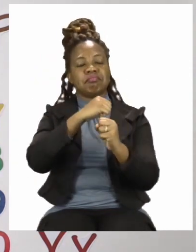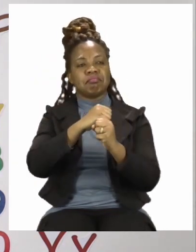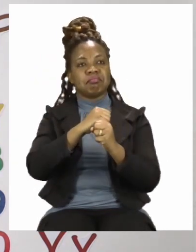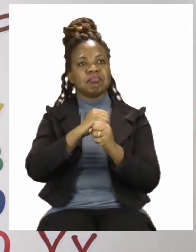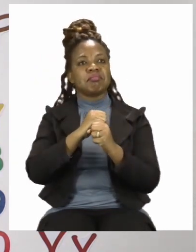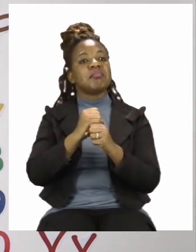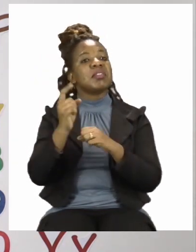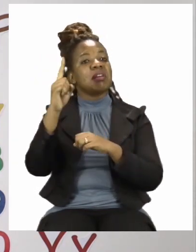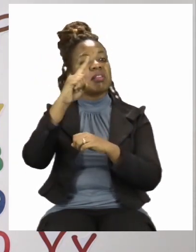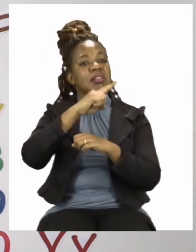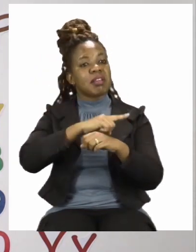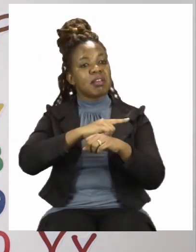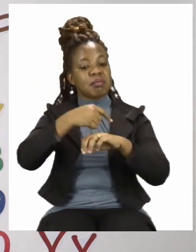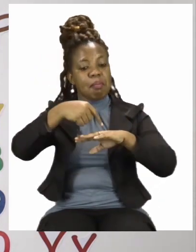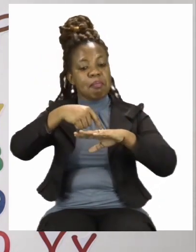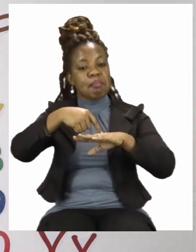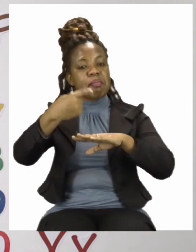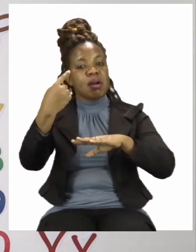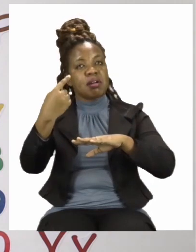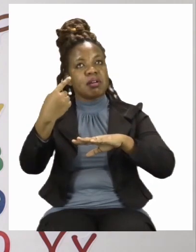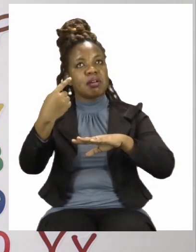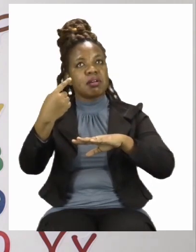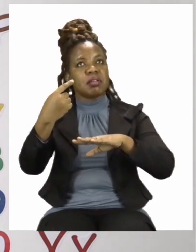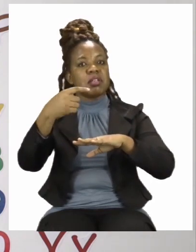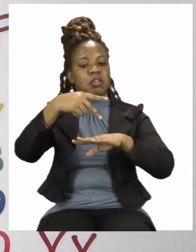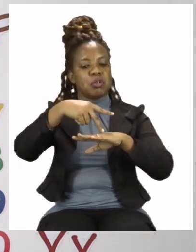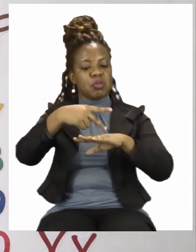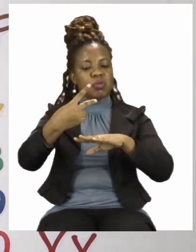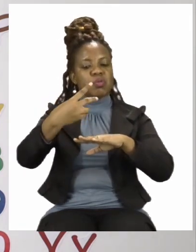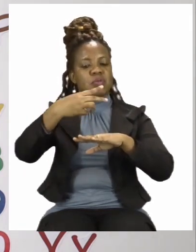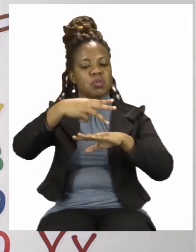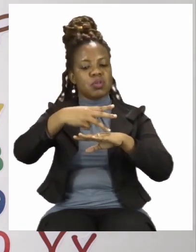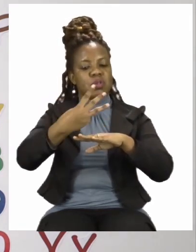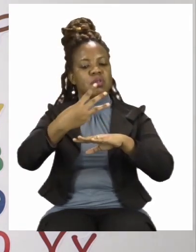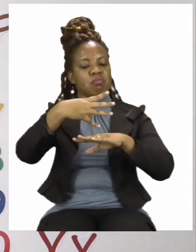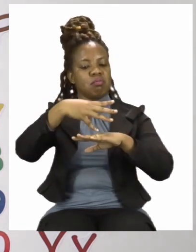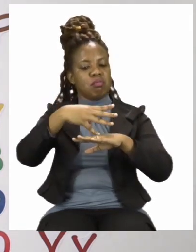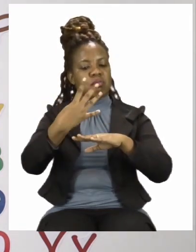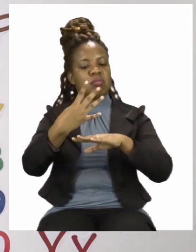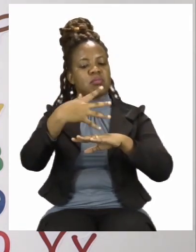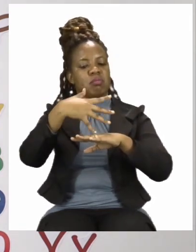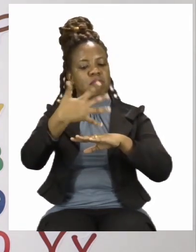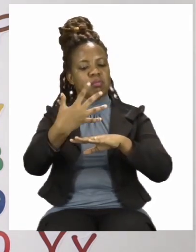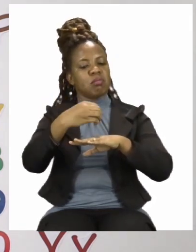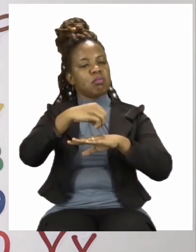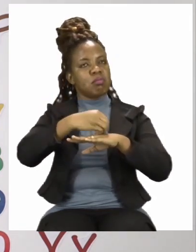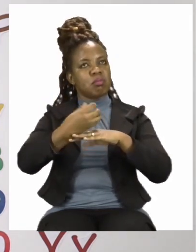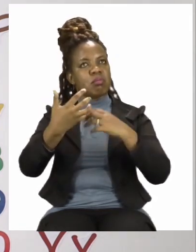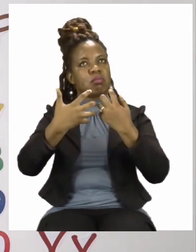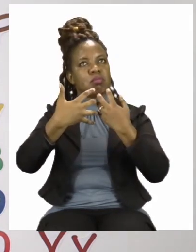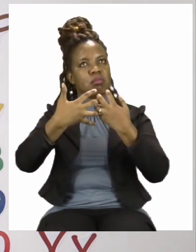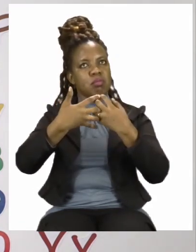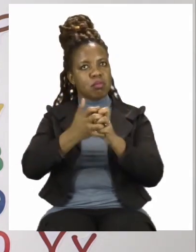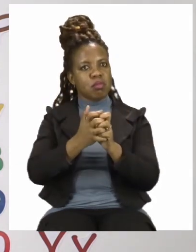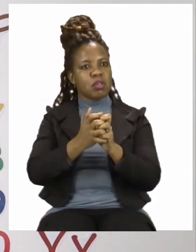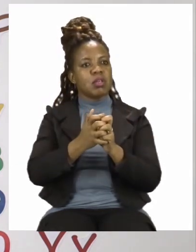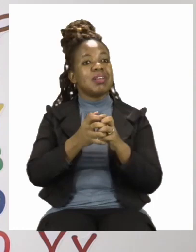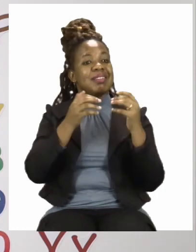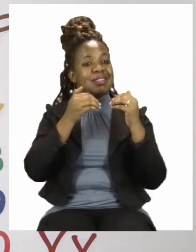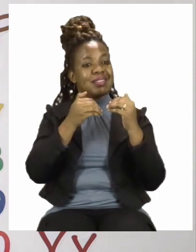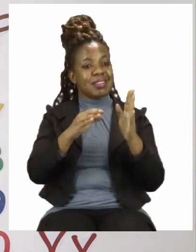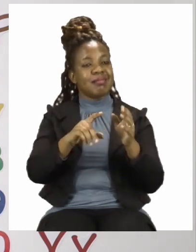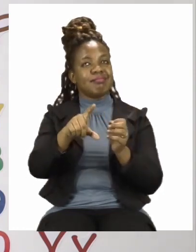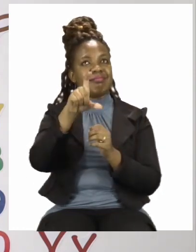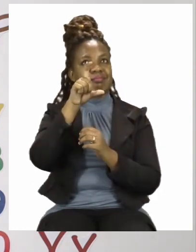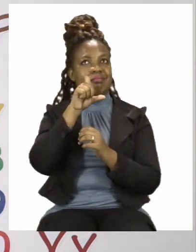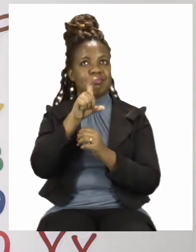Monday to Friday, Saturday, Sunday, they all start with capital letters. And